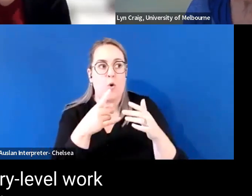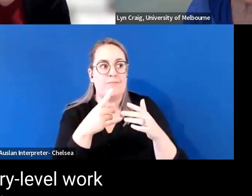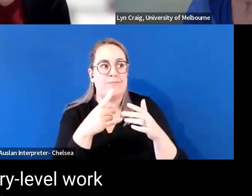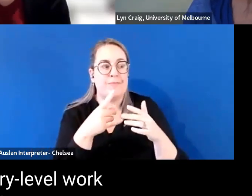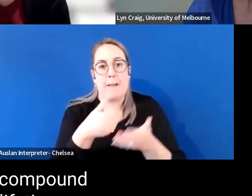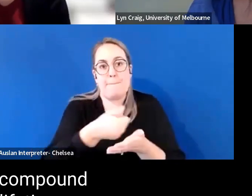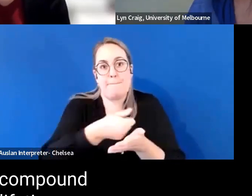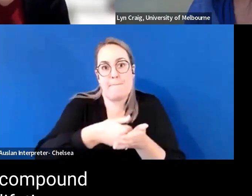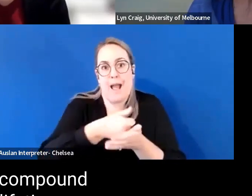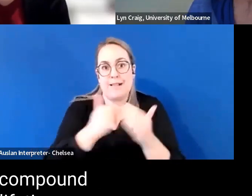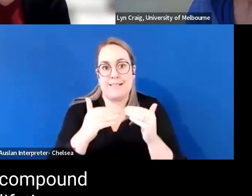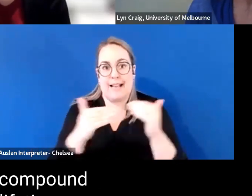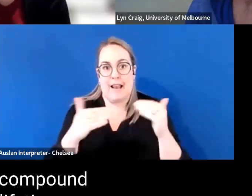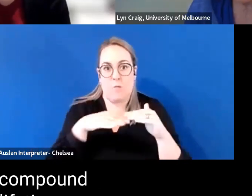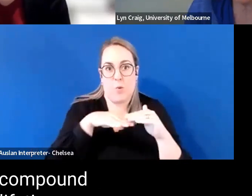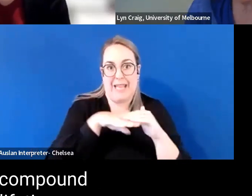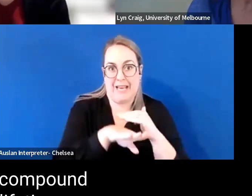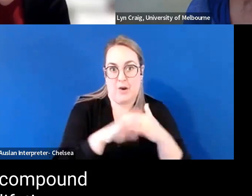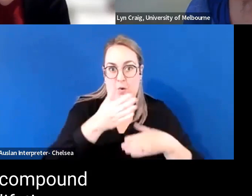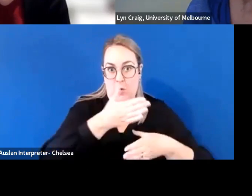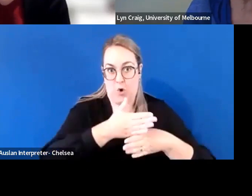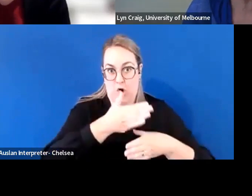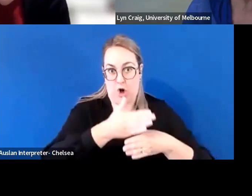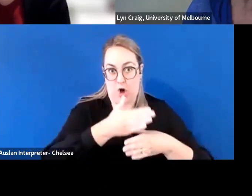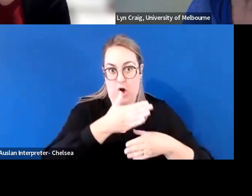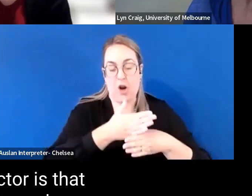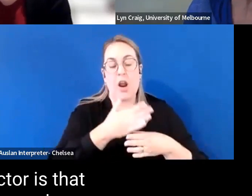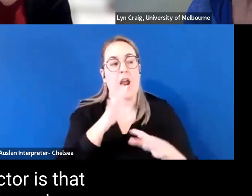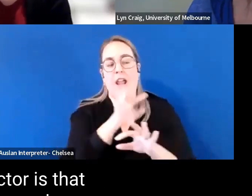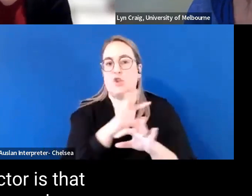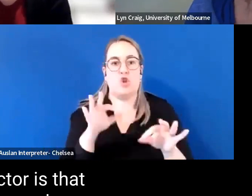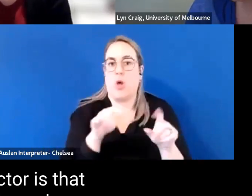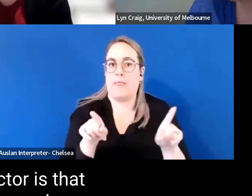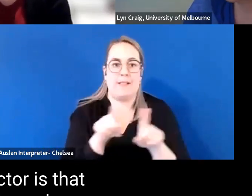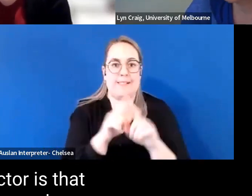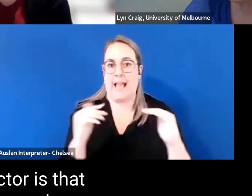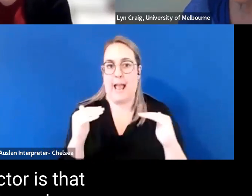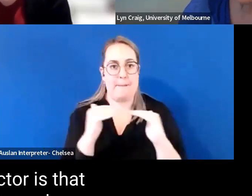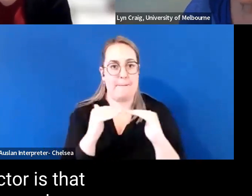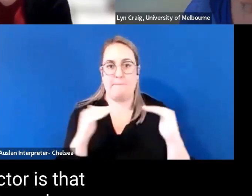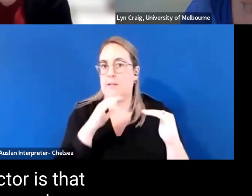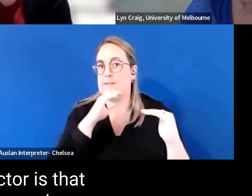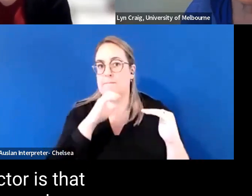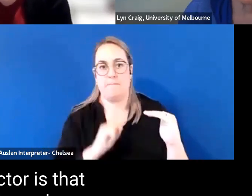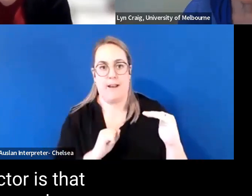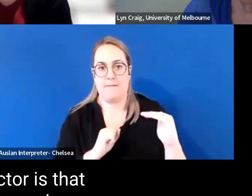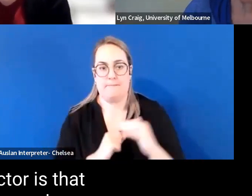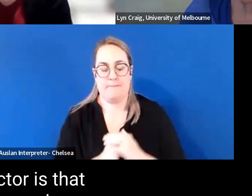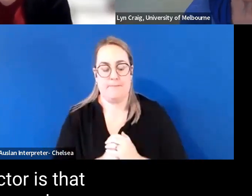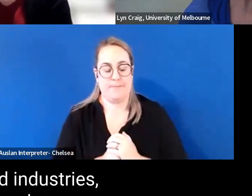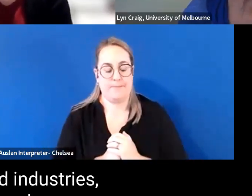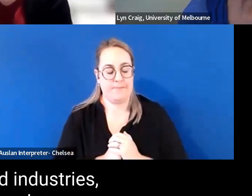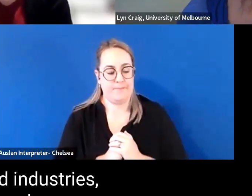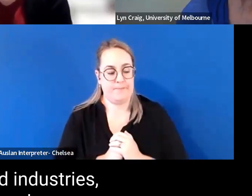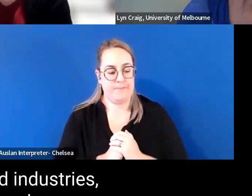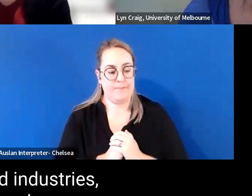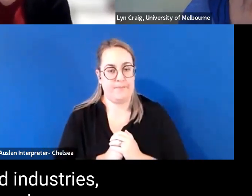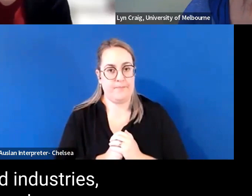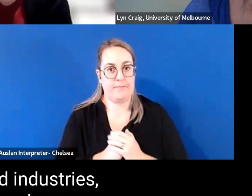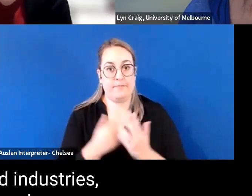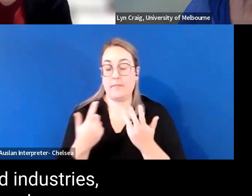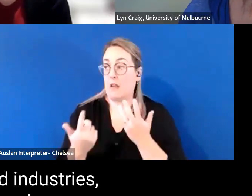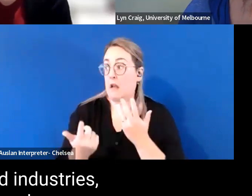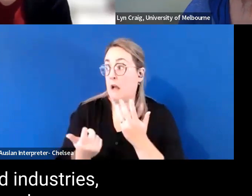at a par, but it does compound over the lifetime. Another factor is that women's work, the